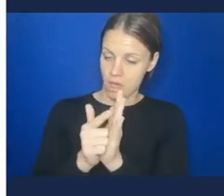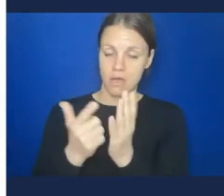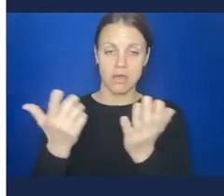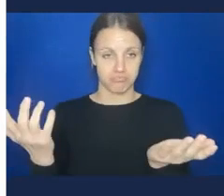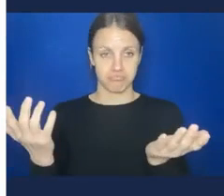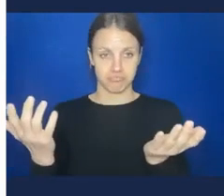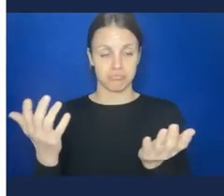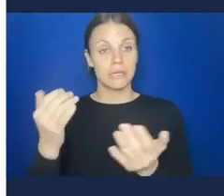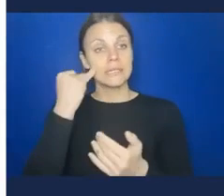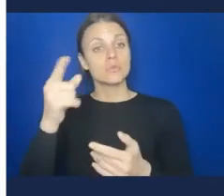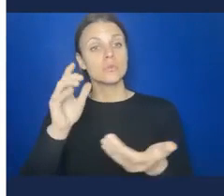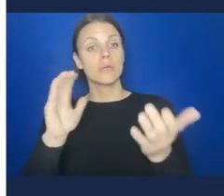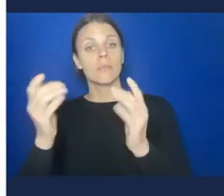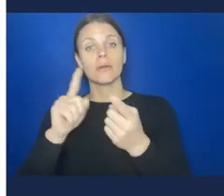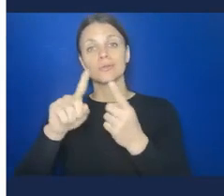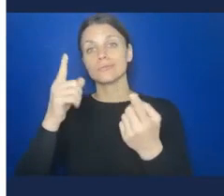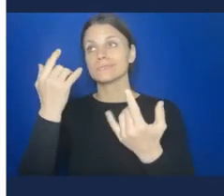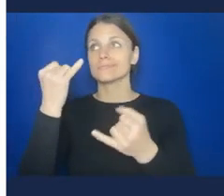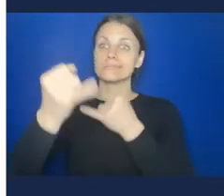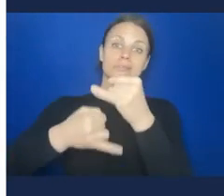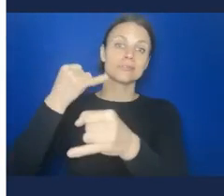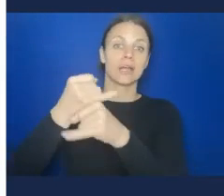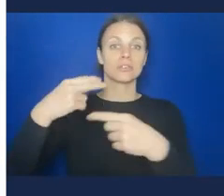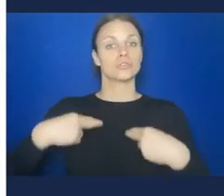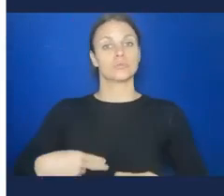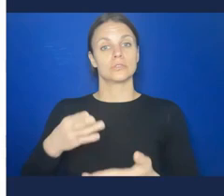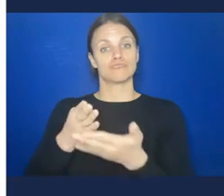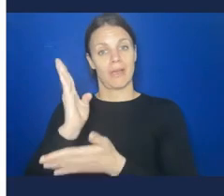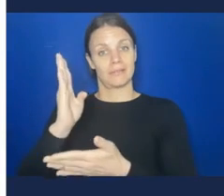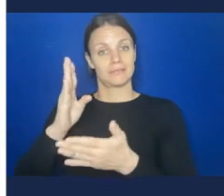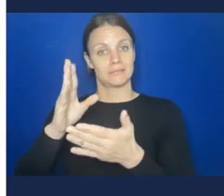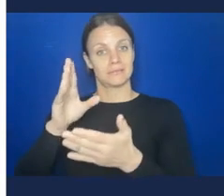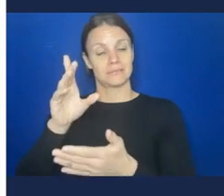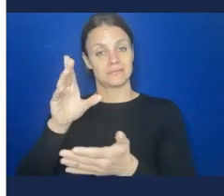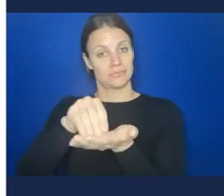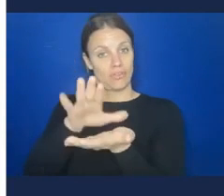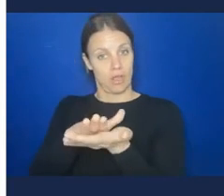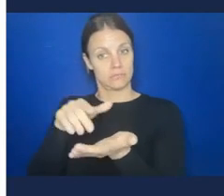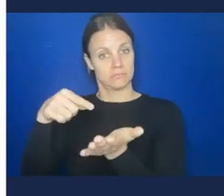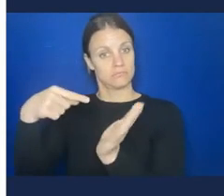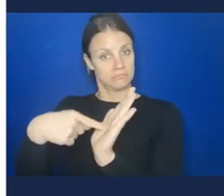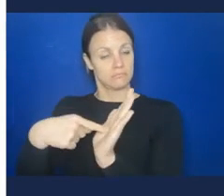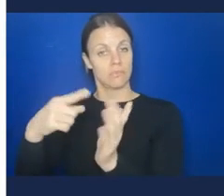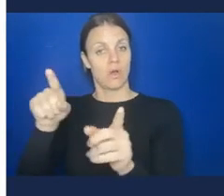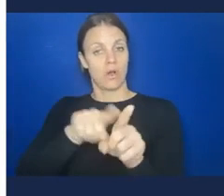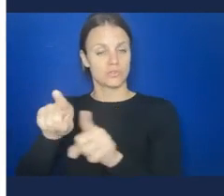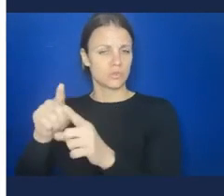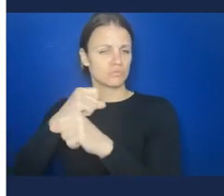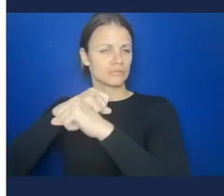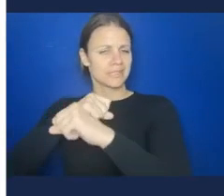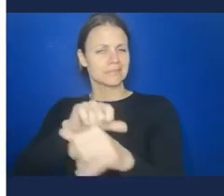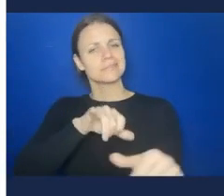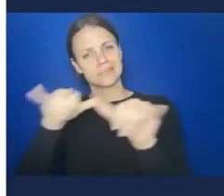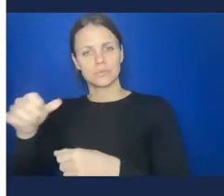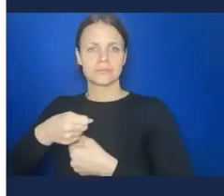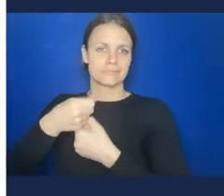If you compare it to some of the international human rights documents that also protect these similar freedoms of belief and speech,